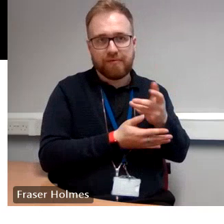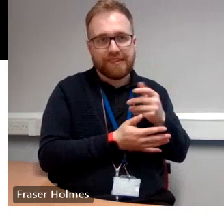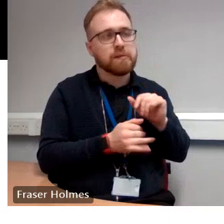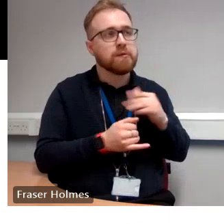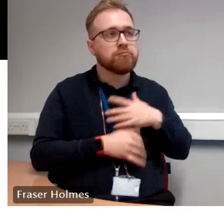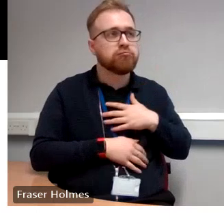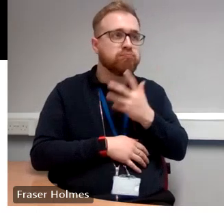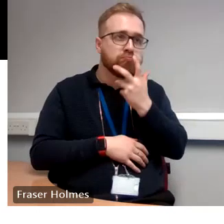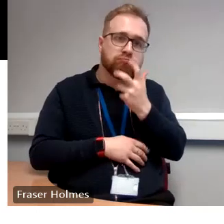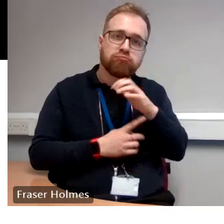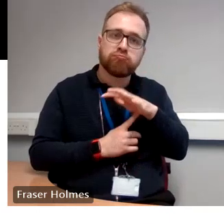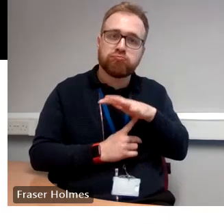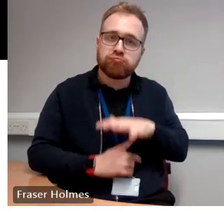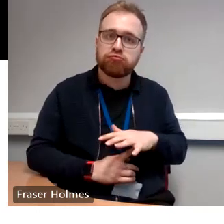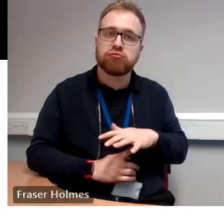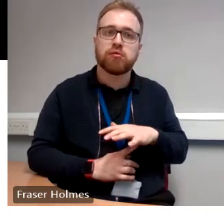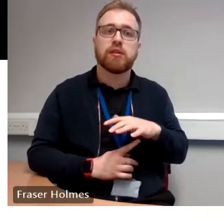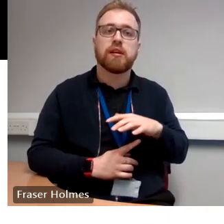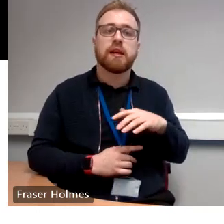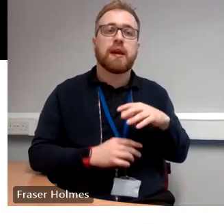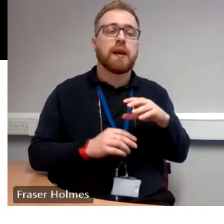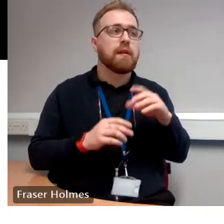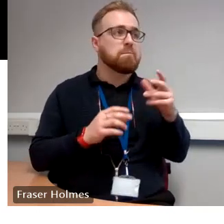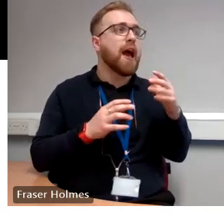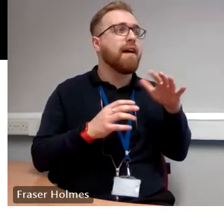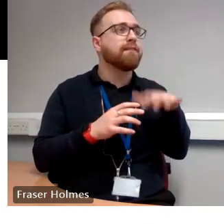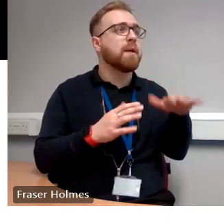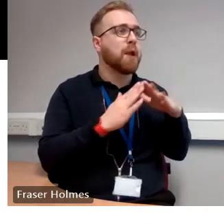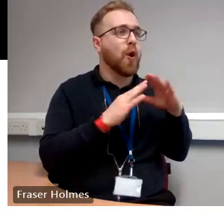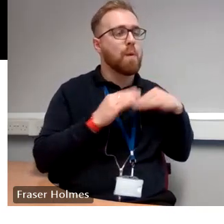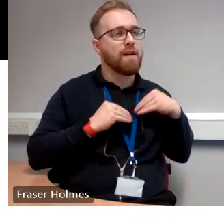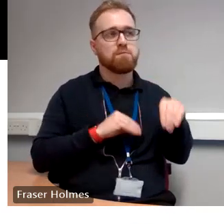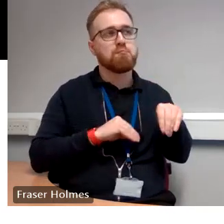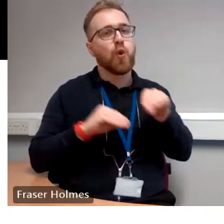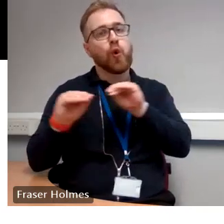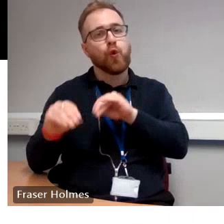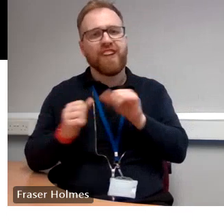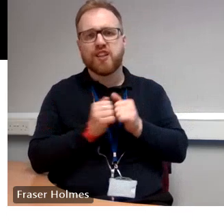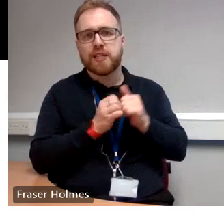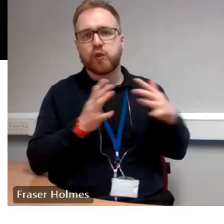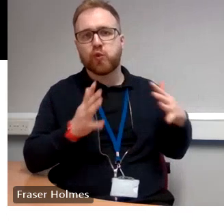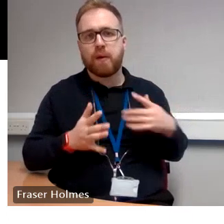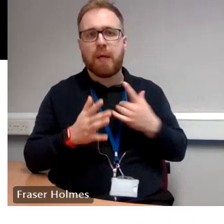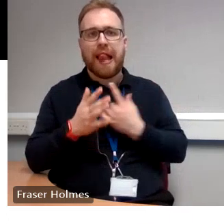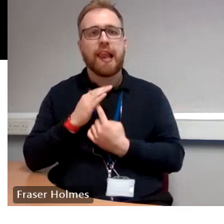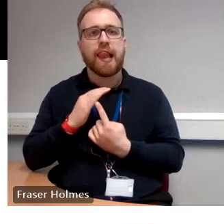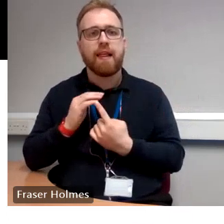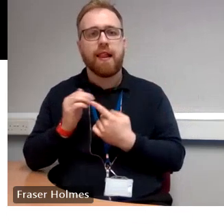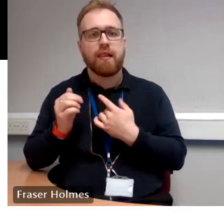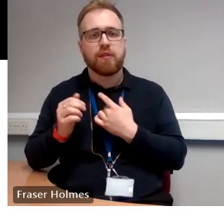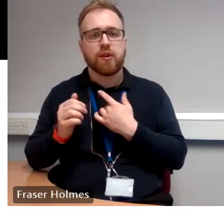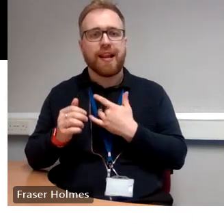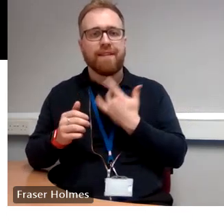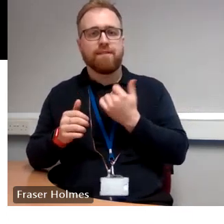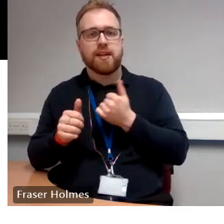low mood. He'd moved out from his family home after disagreements and was living in supported